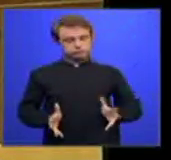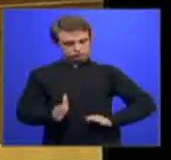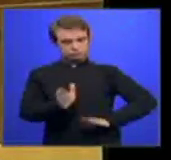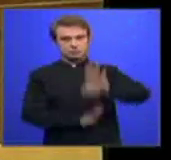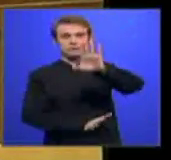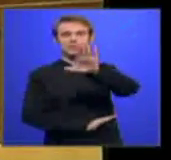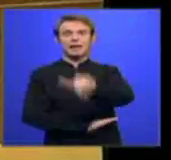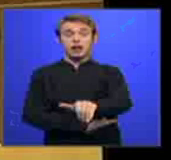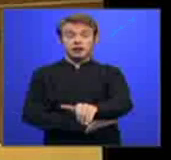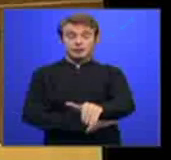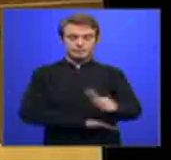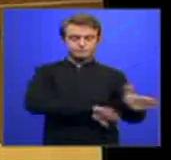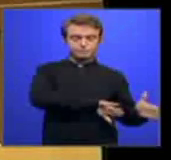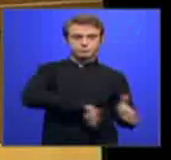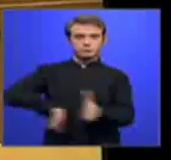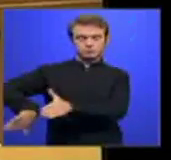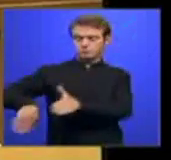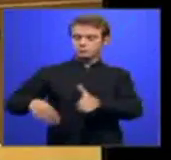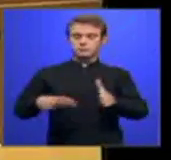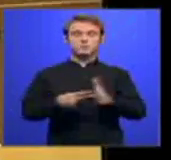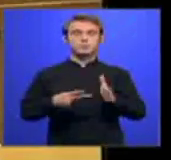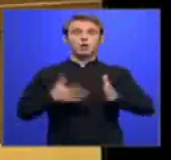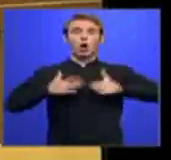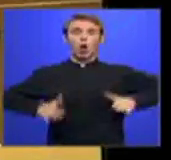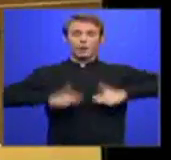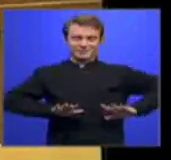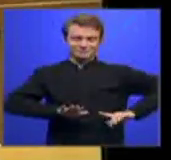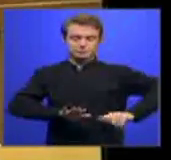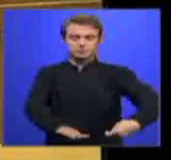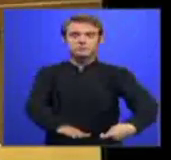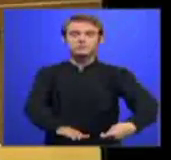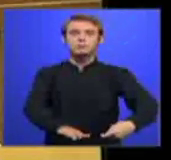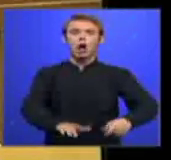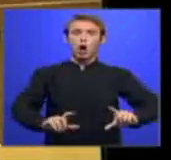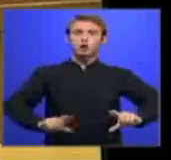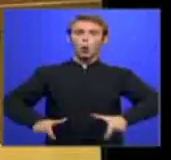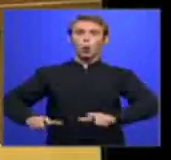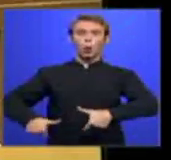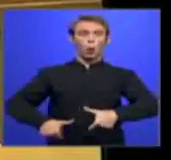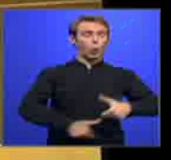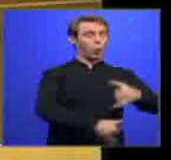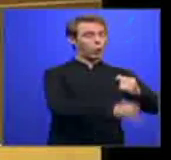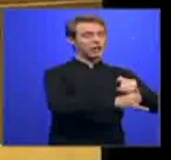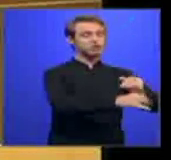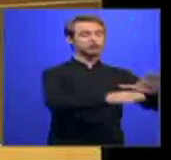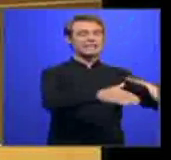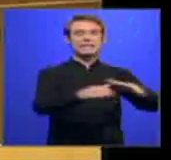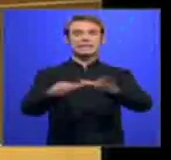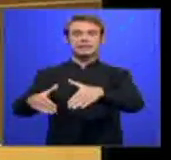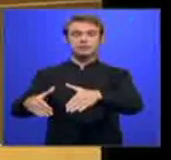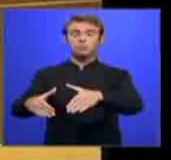The clothing, textiles, and footwear industry has established after 15